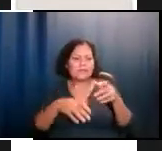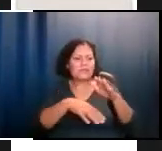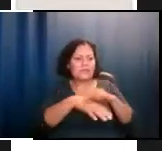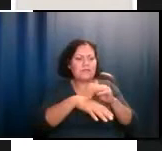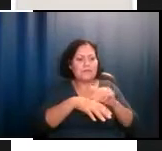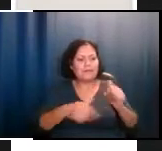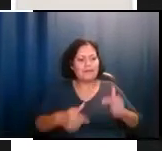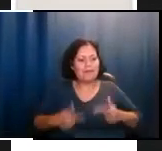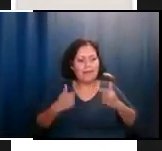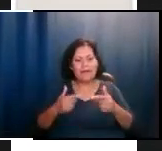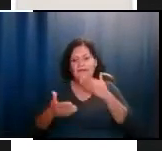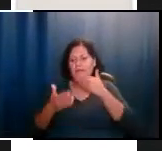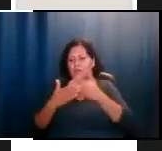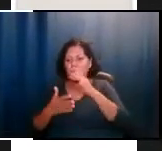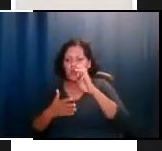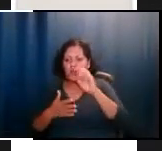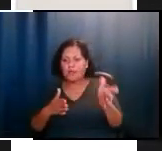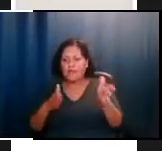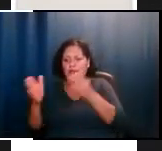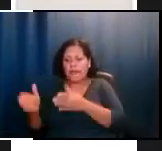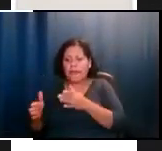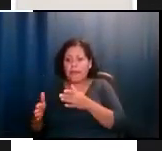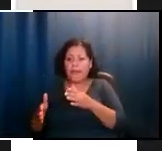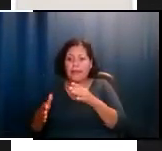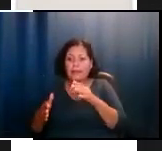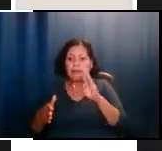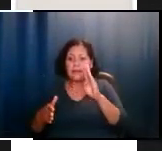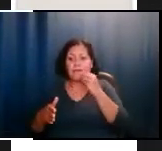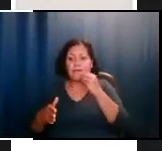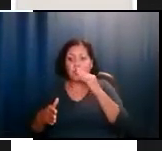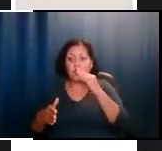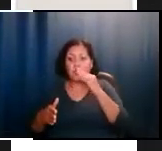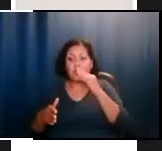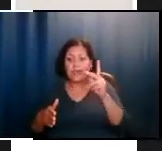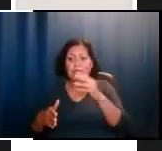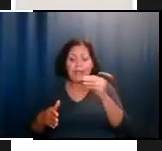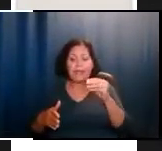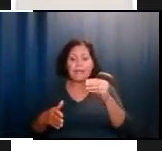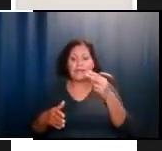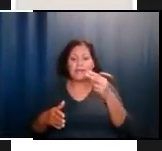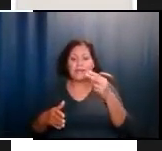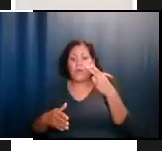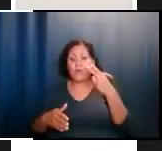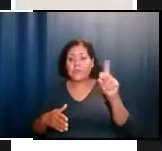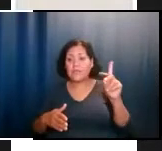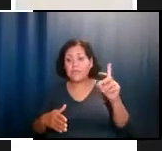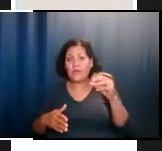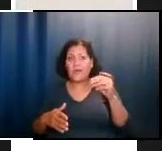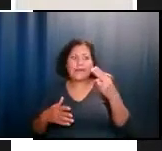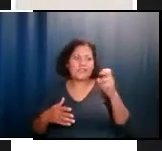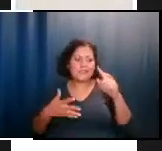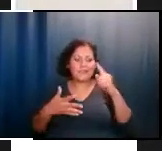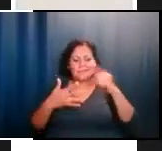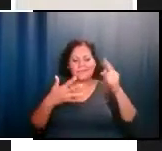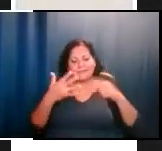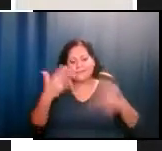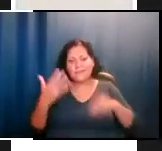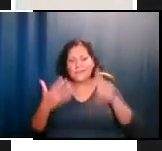manage the food bank, who manage the Dollar Generals and the Home Depots and the HEBs, on and on, right?